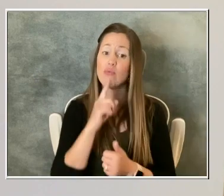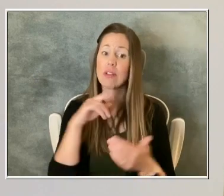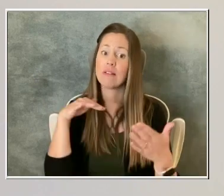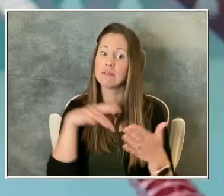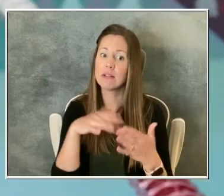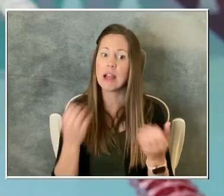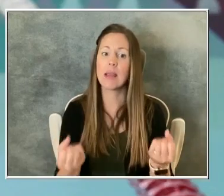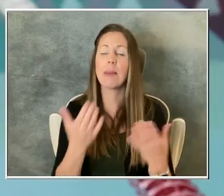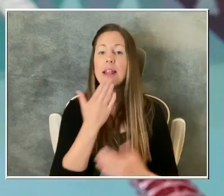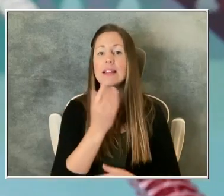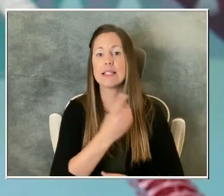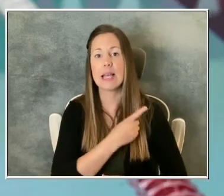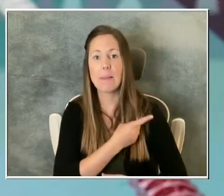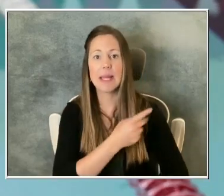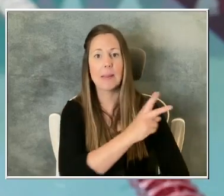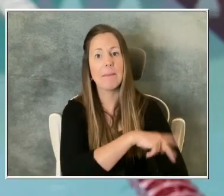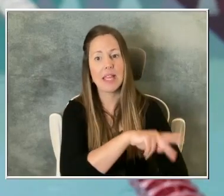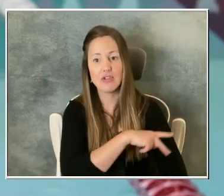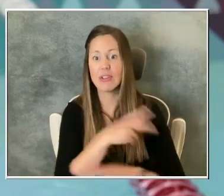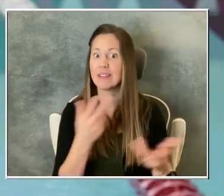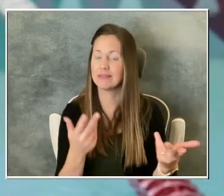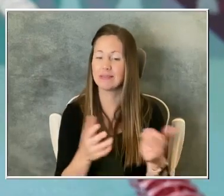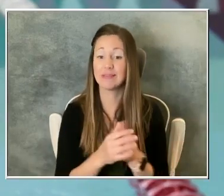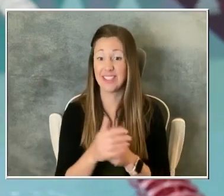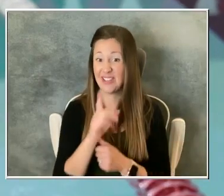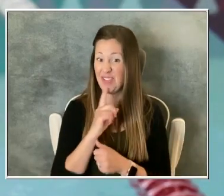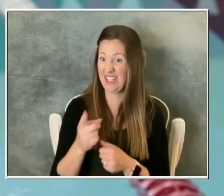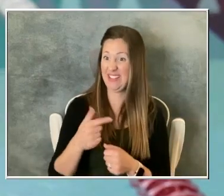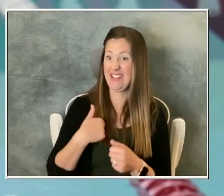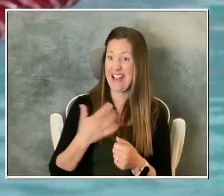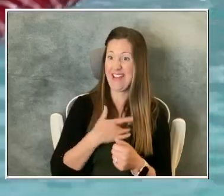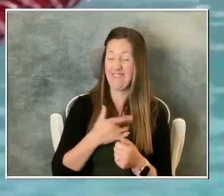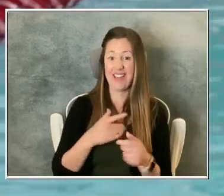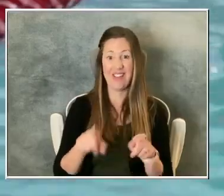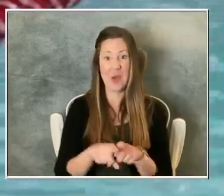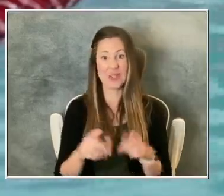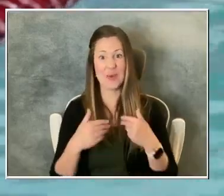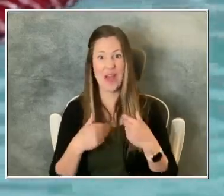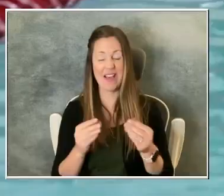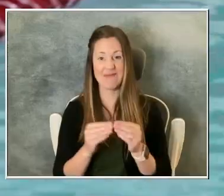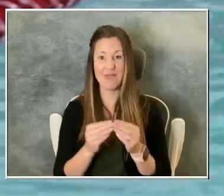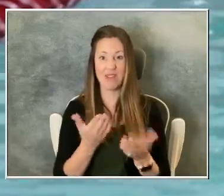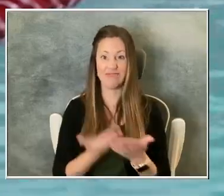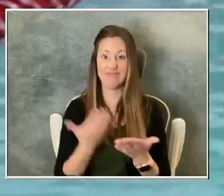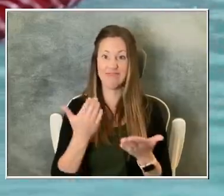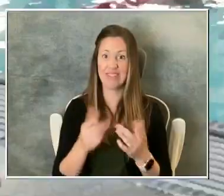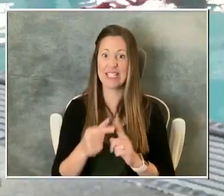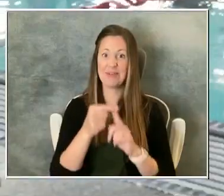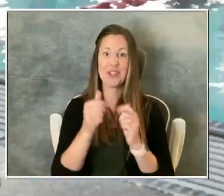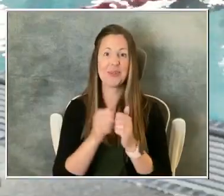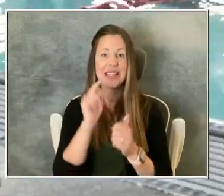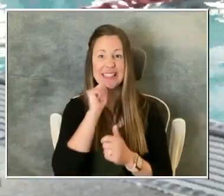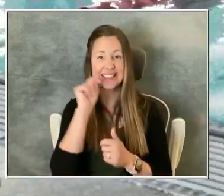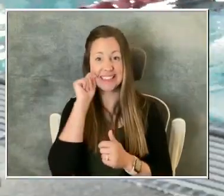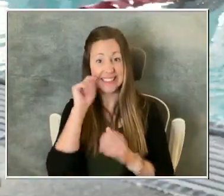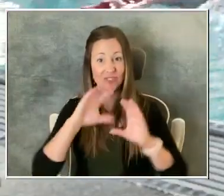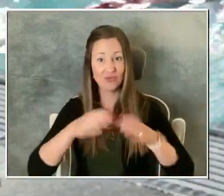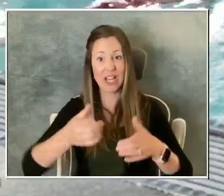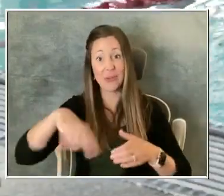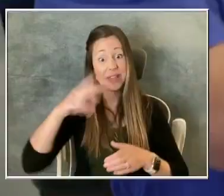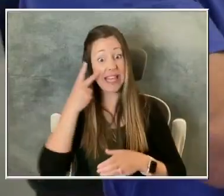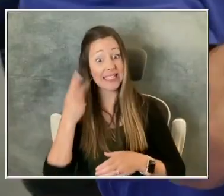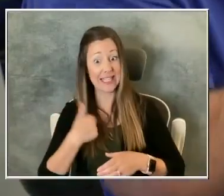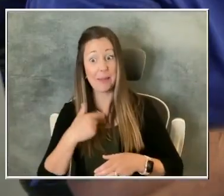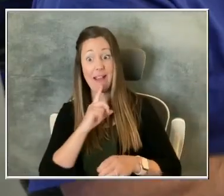obese patients. I think it gives me some credibility, especially with the adolescent crowd, that they see me out here doing these things.